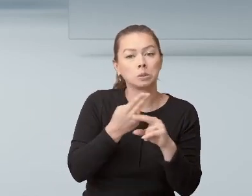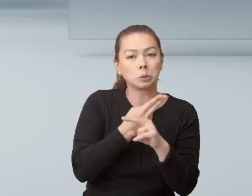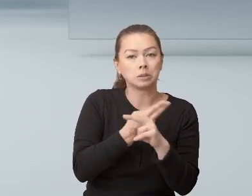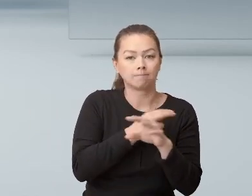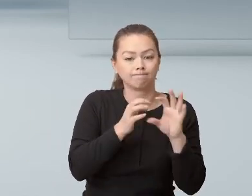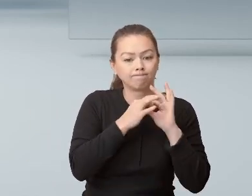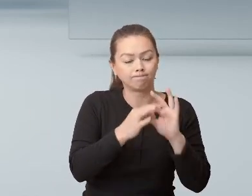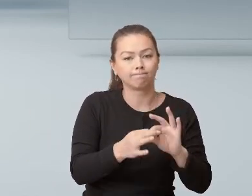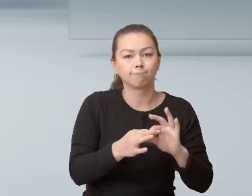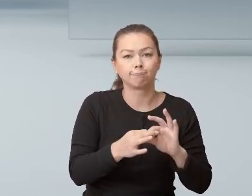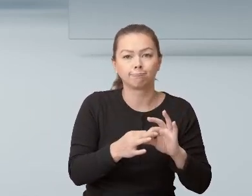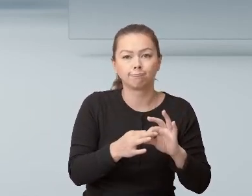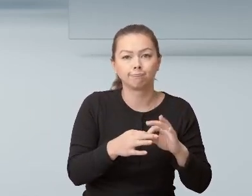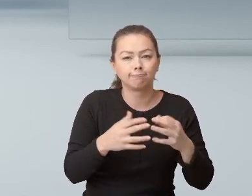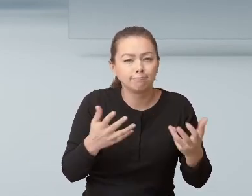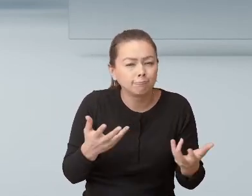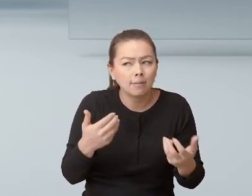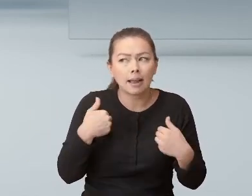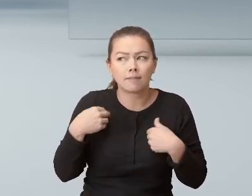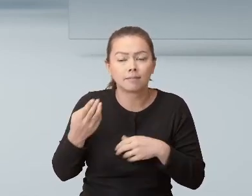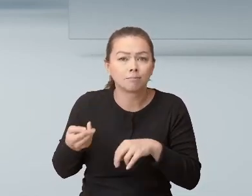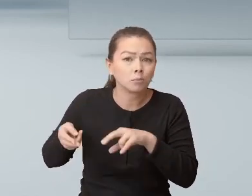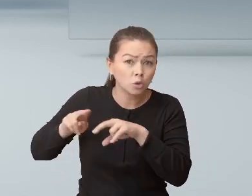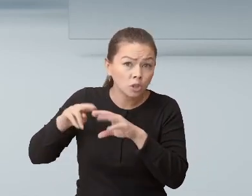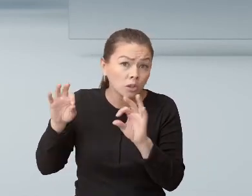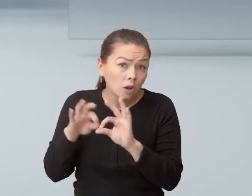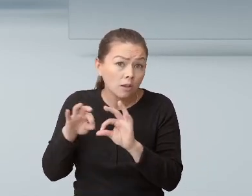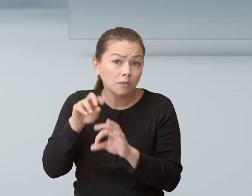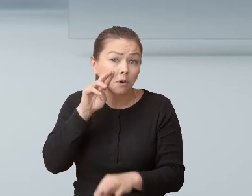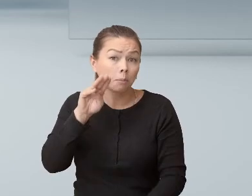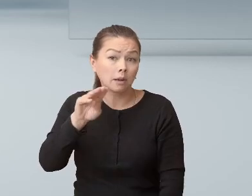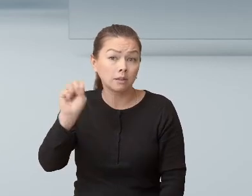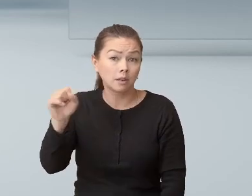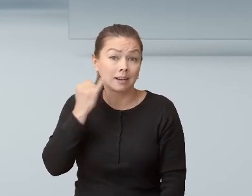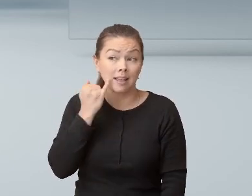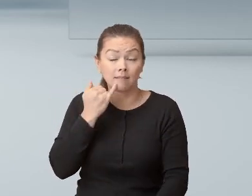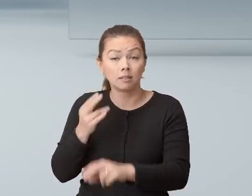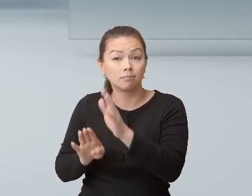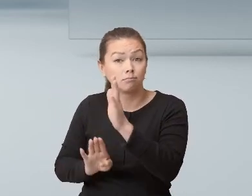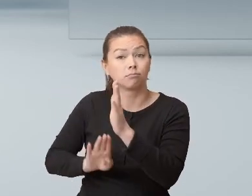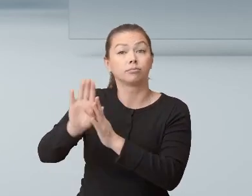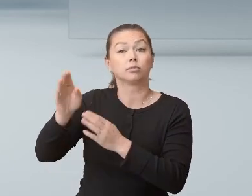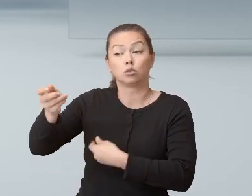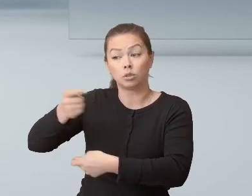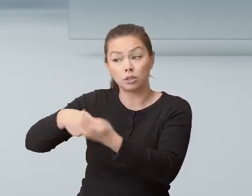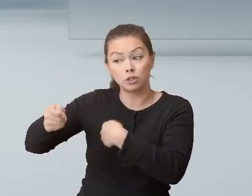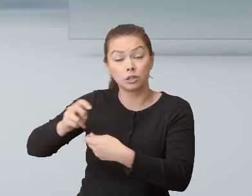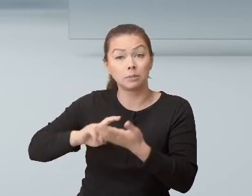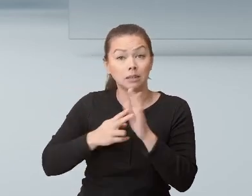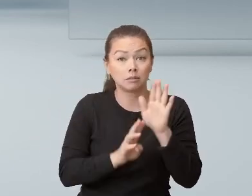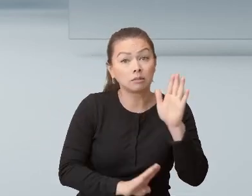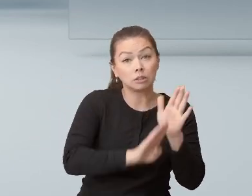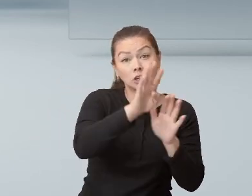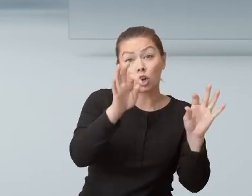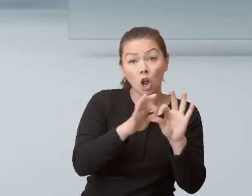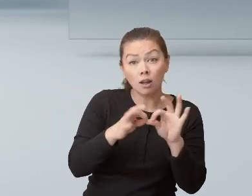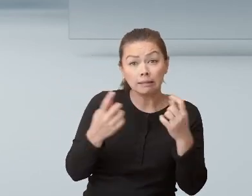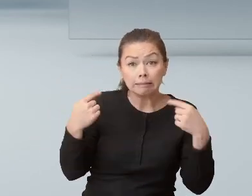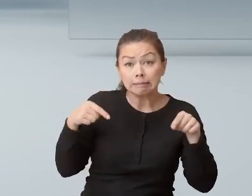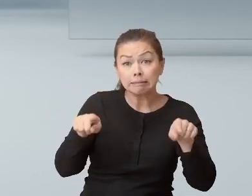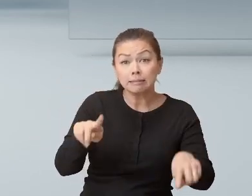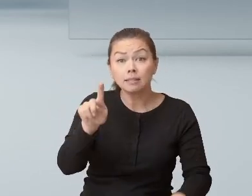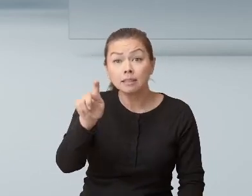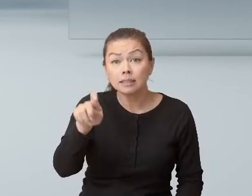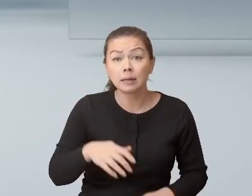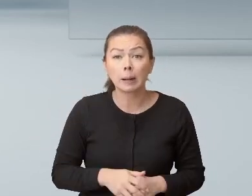cost to the Microsoft platform if you get a bunch more transactions? There's no increased cost from a